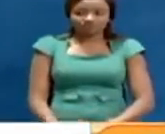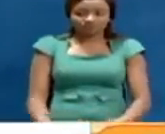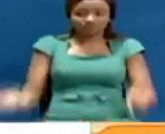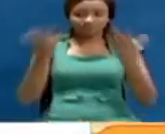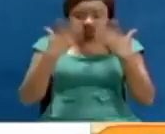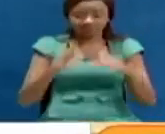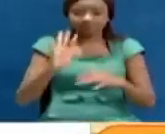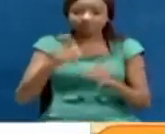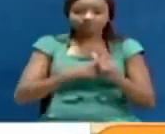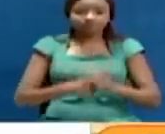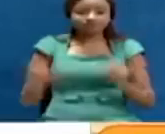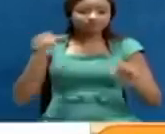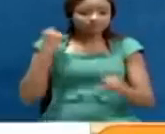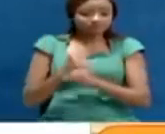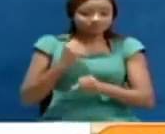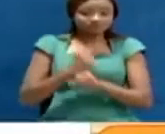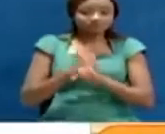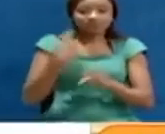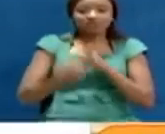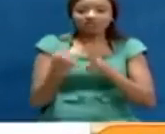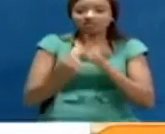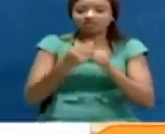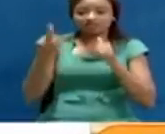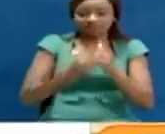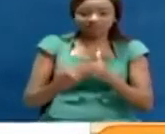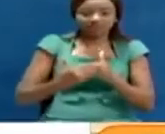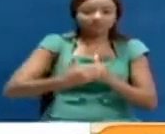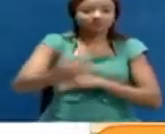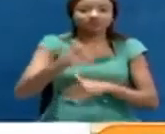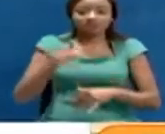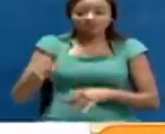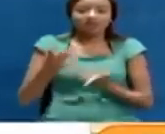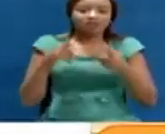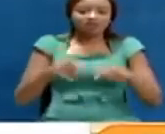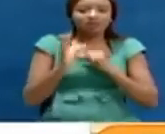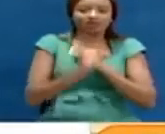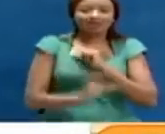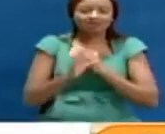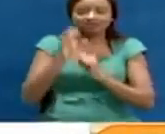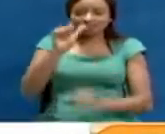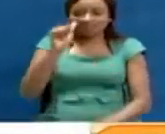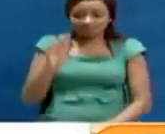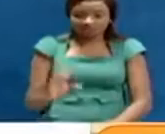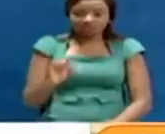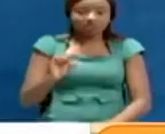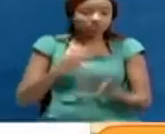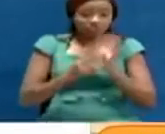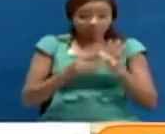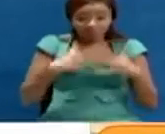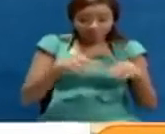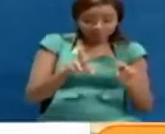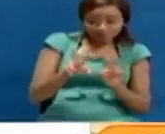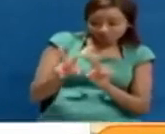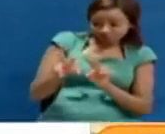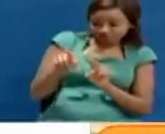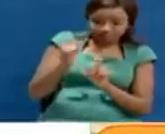an 8-year term for Nancy Gathungu, who will now officially serve as the country's Auditor General. Taxpayers will be keenly